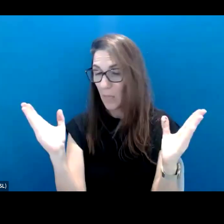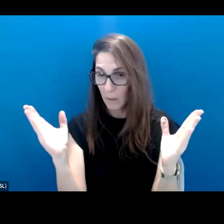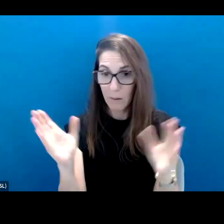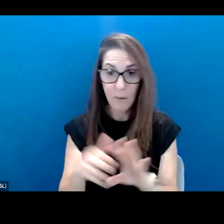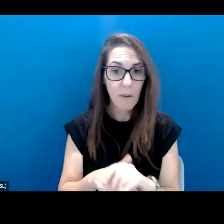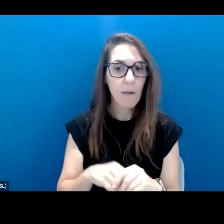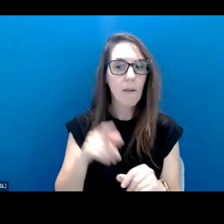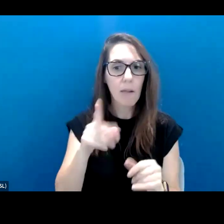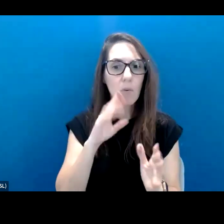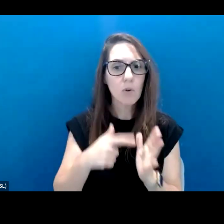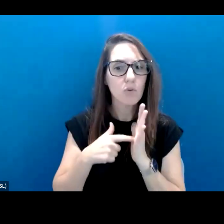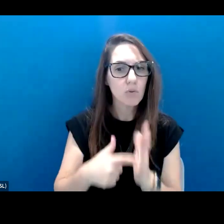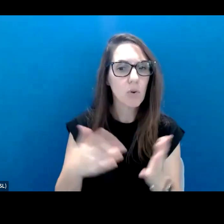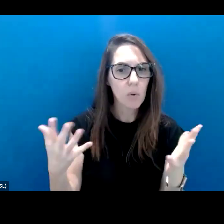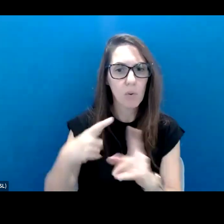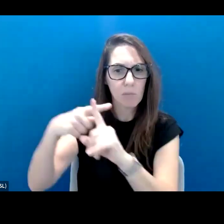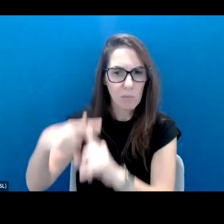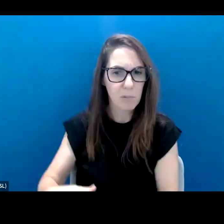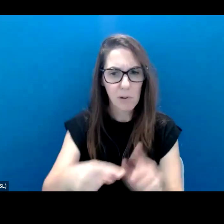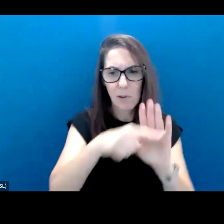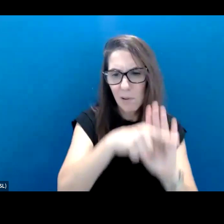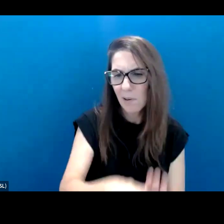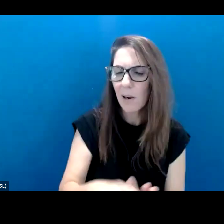hard choices and the trade-offs, right? Everybody wants